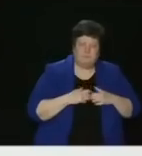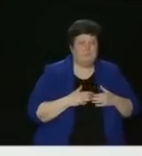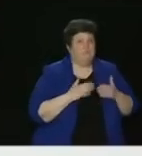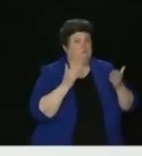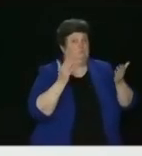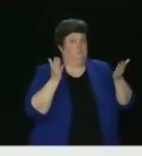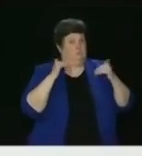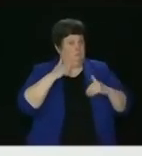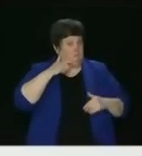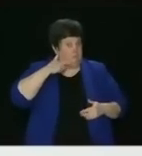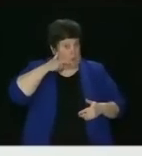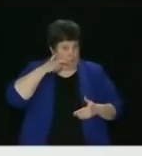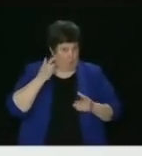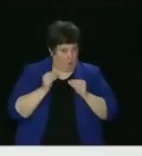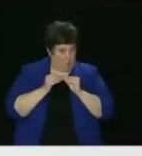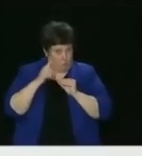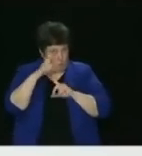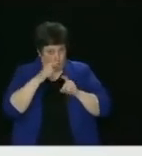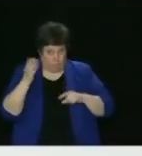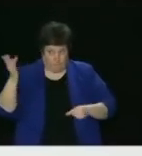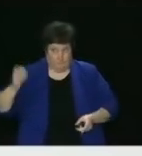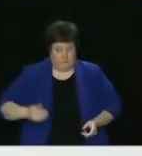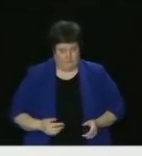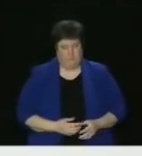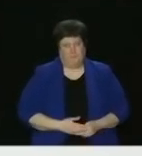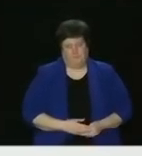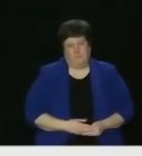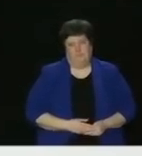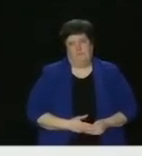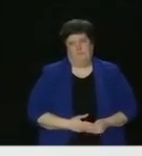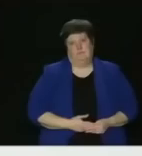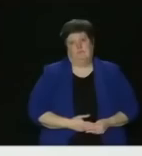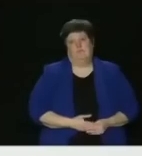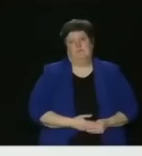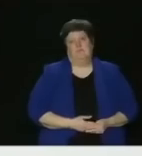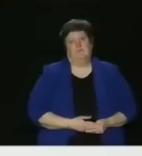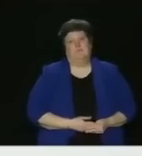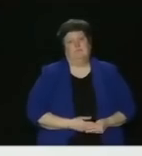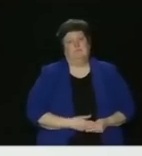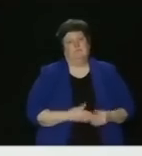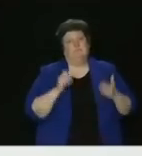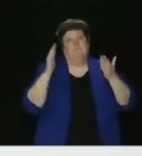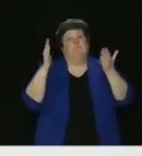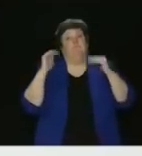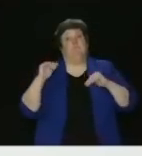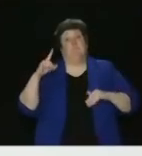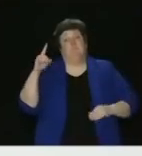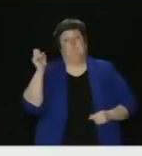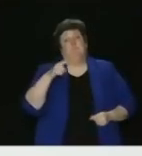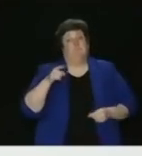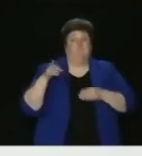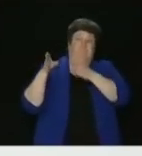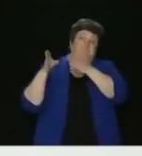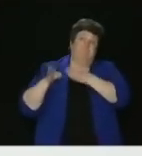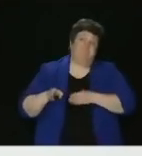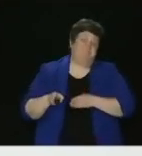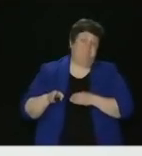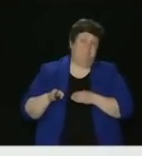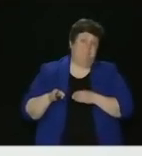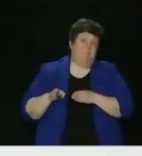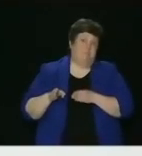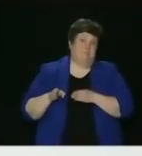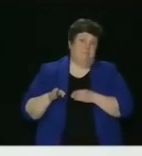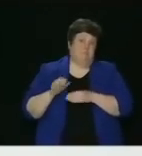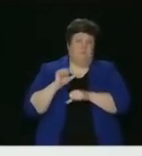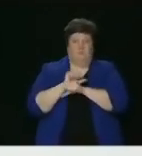Opératrice, prochaine question au téléphone. Operator, next question, please. The next question is from La prochaine question est de